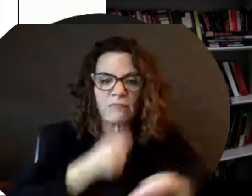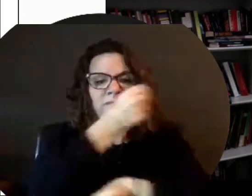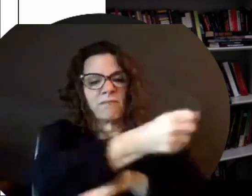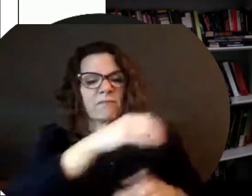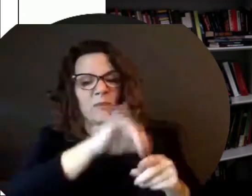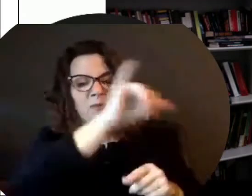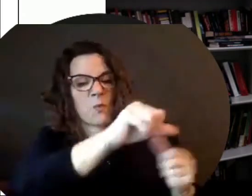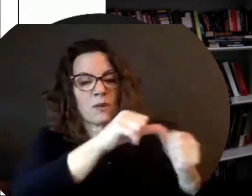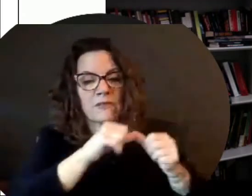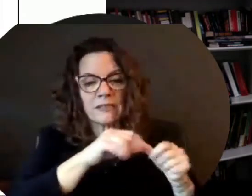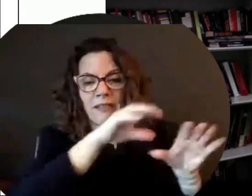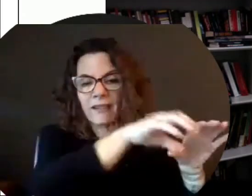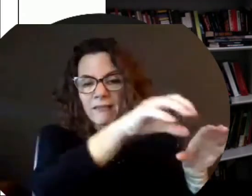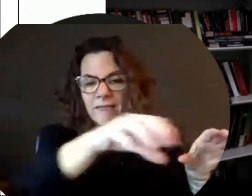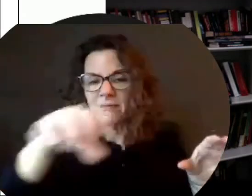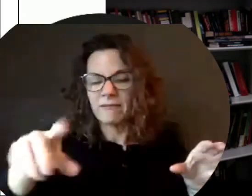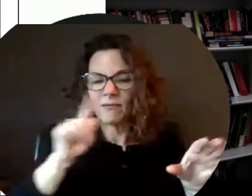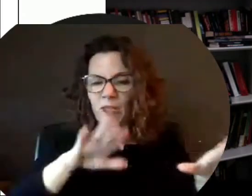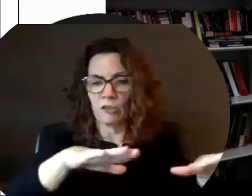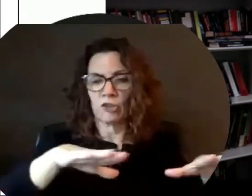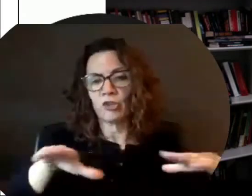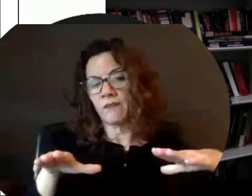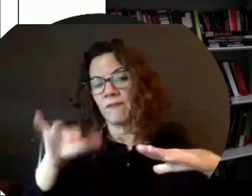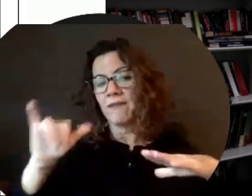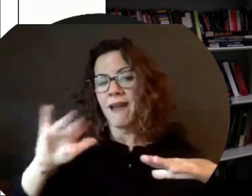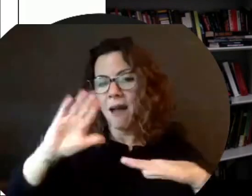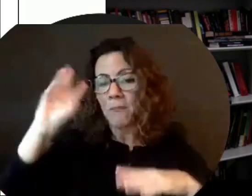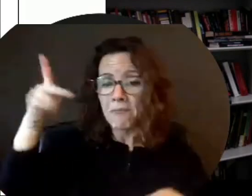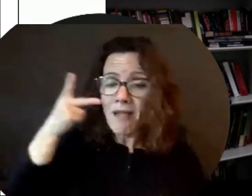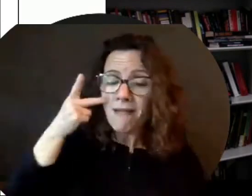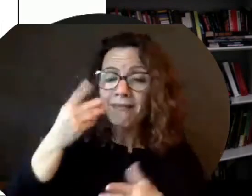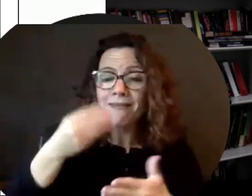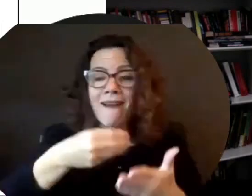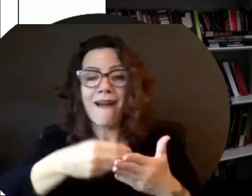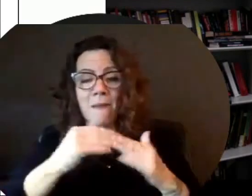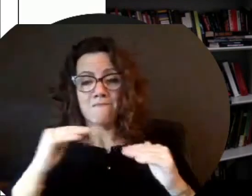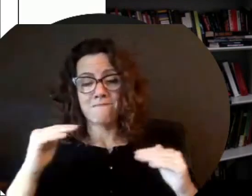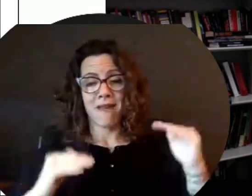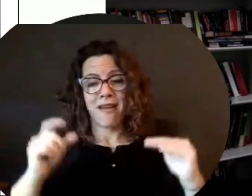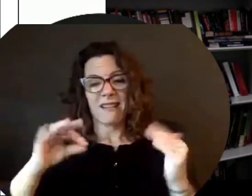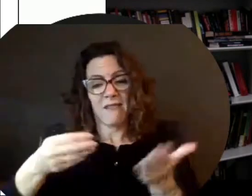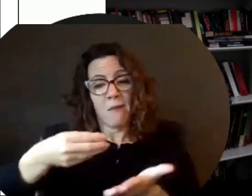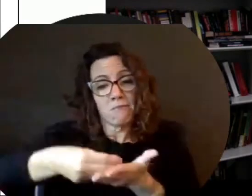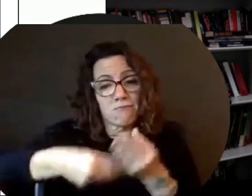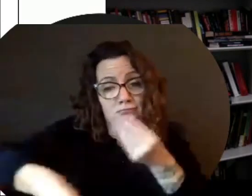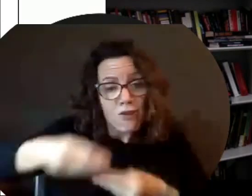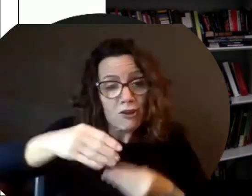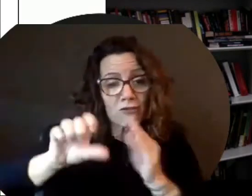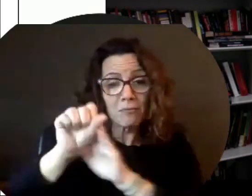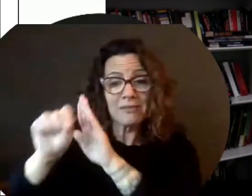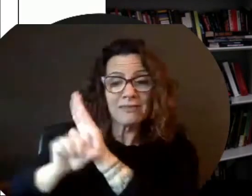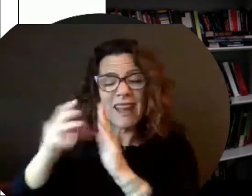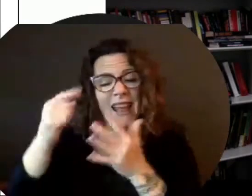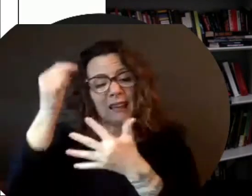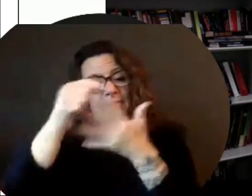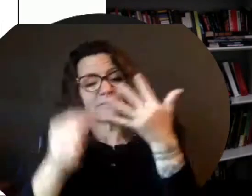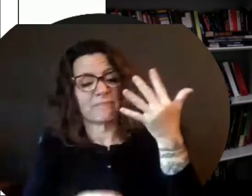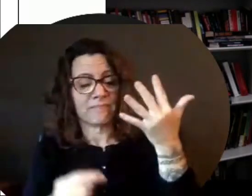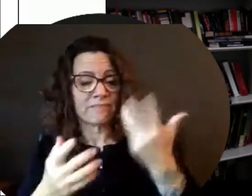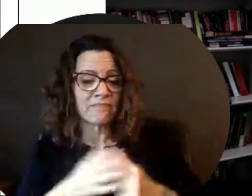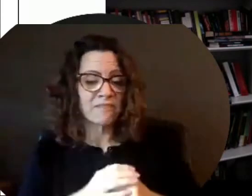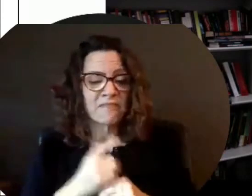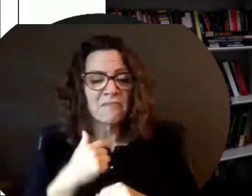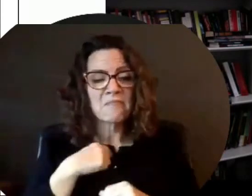cannibalization and commensality are really powerful, I think, metaphors for the current situation in terms of cannibalization, and also